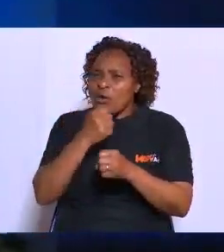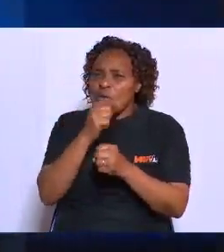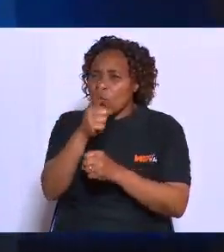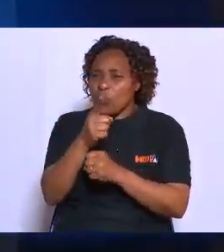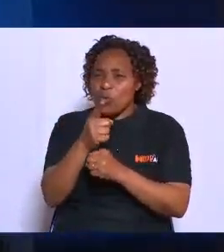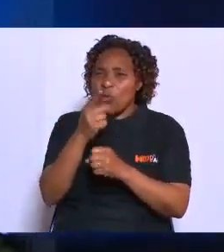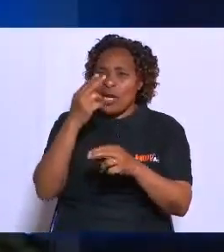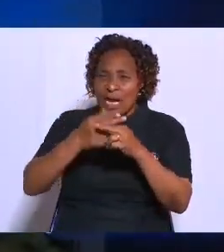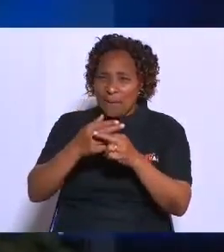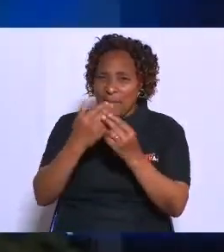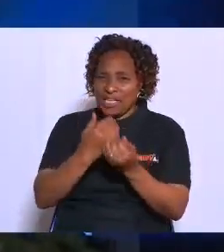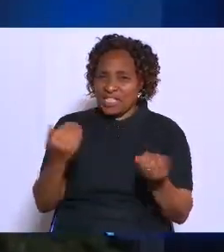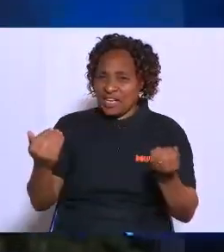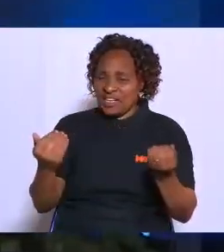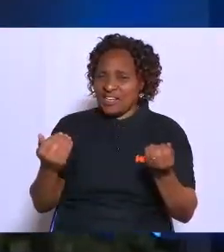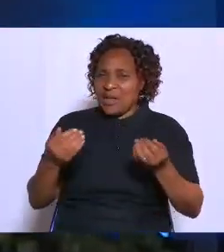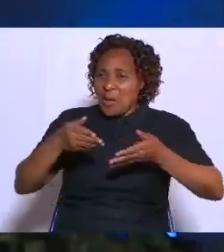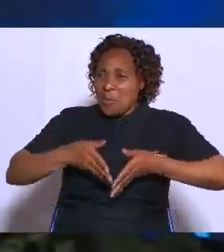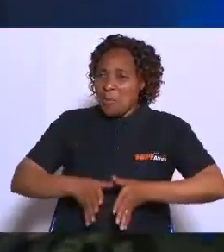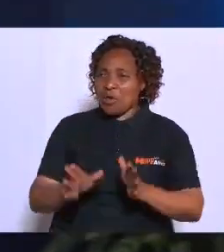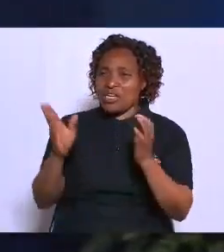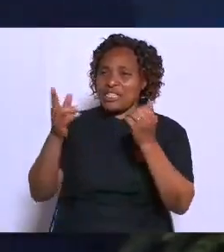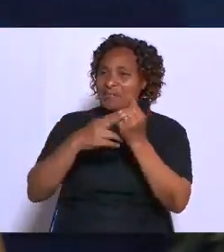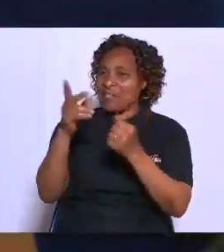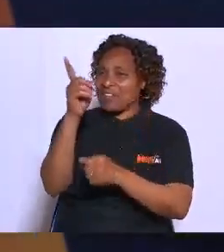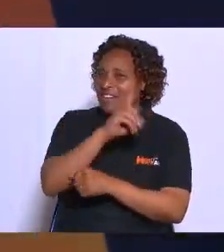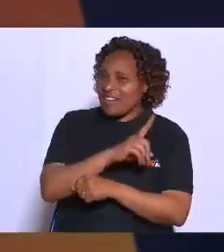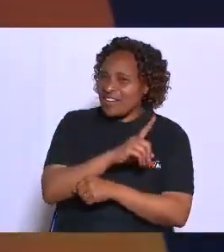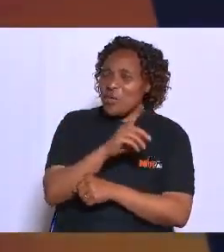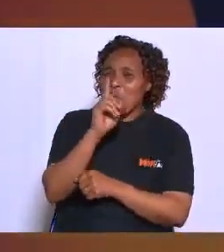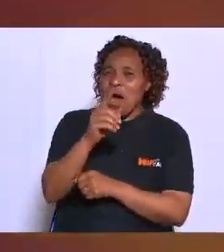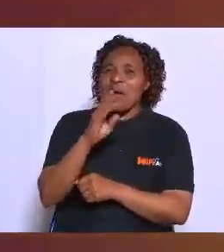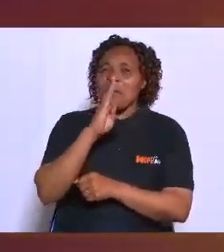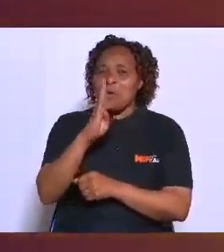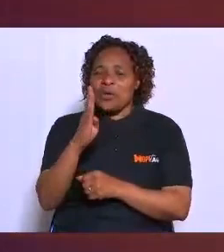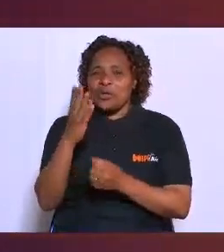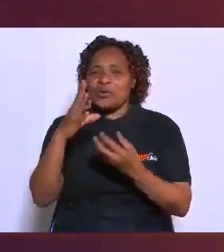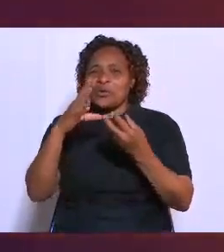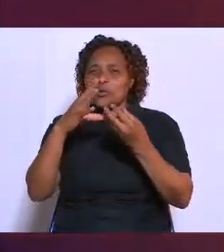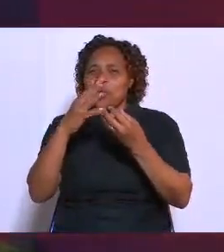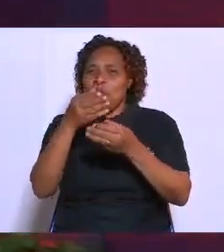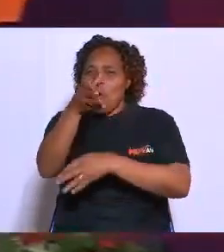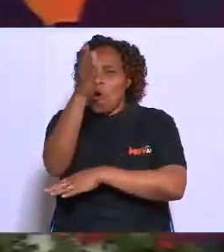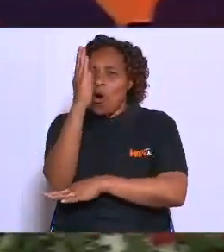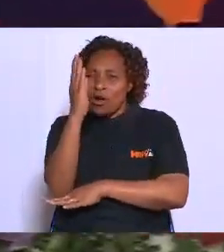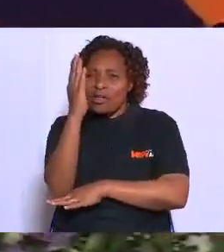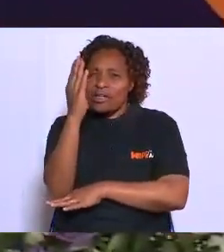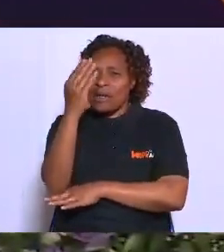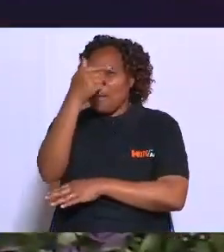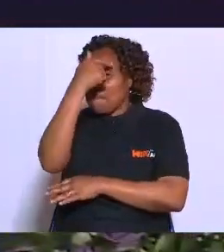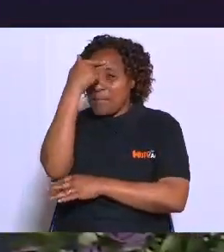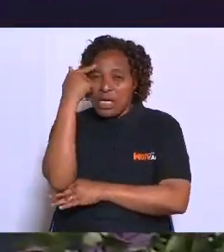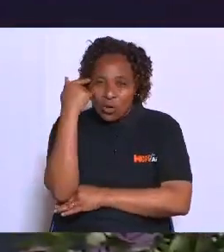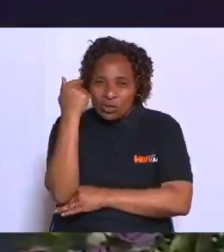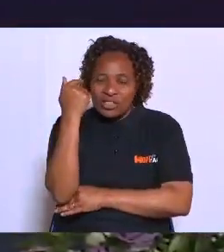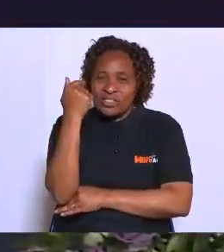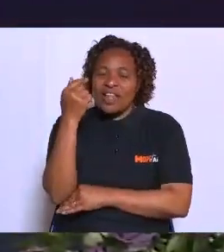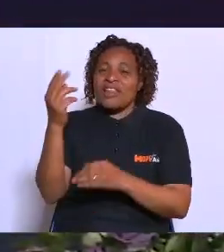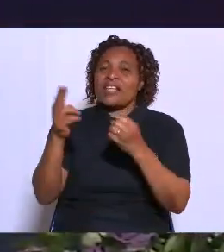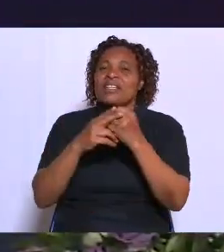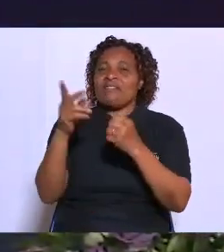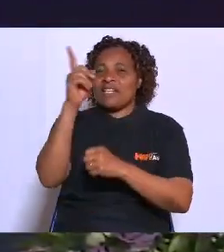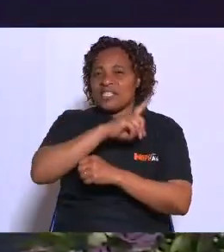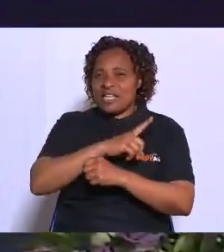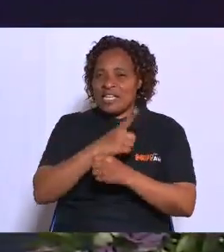call a child born on the seventh day one belonging to the Creator because the